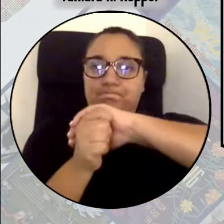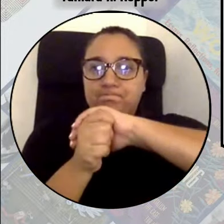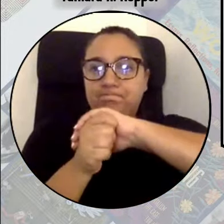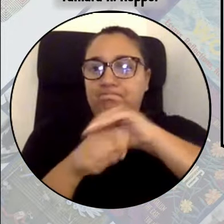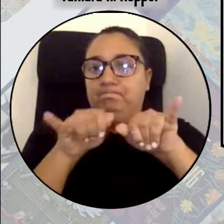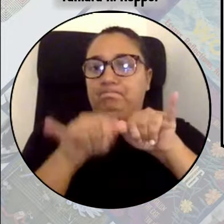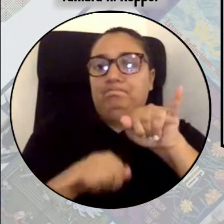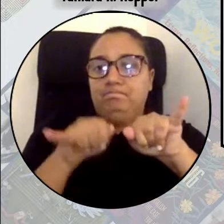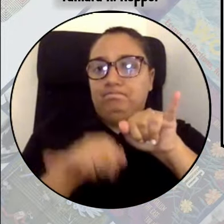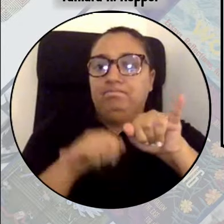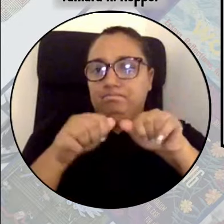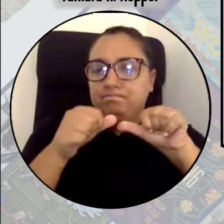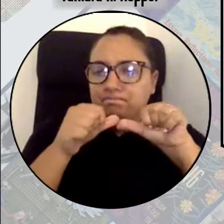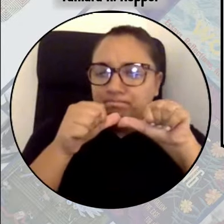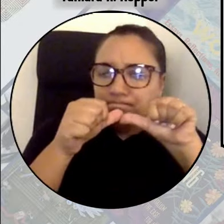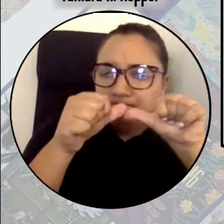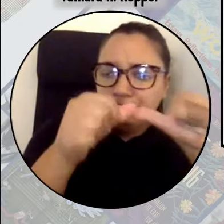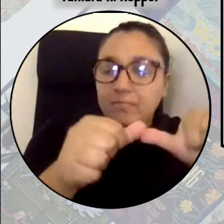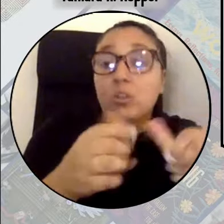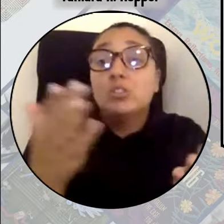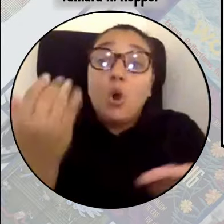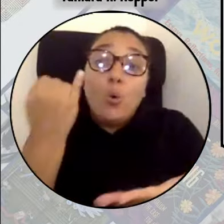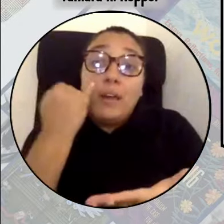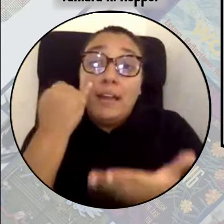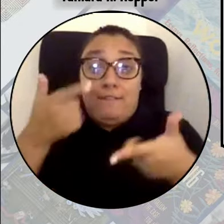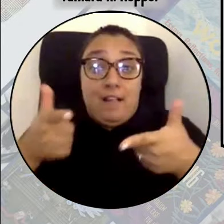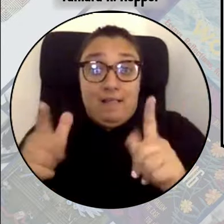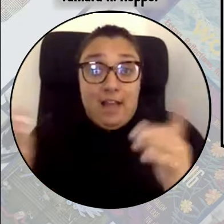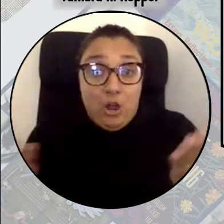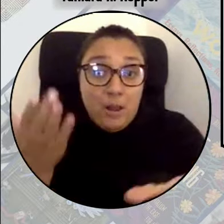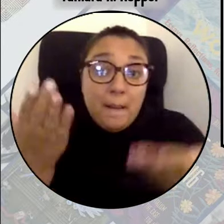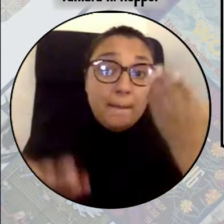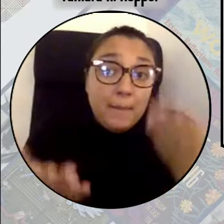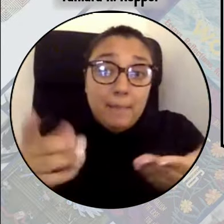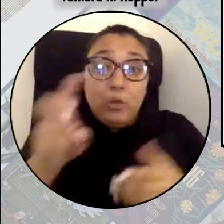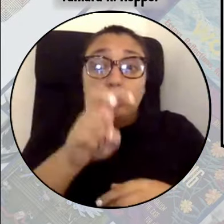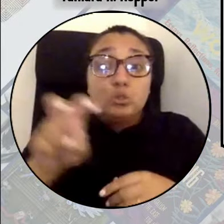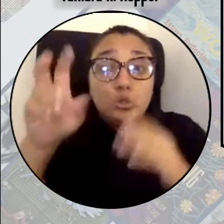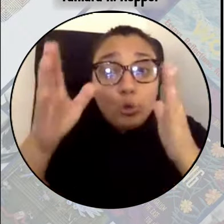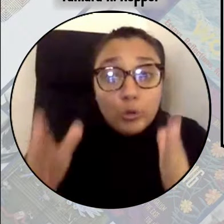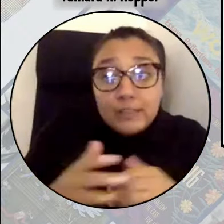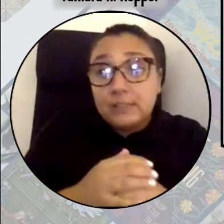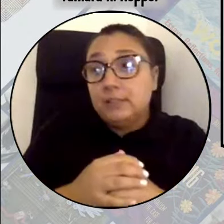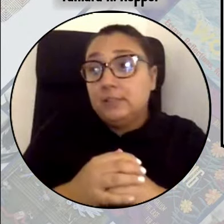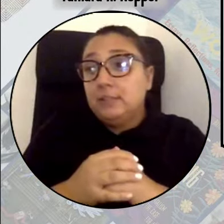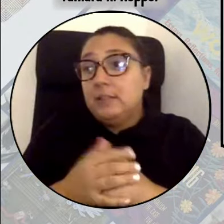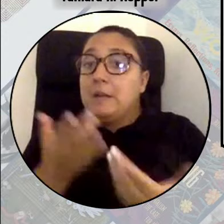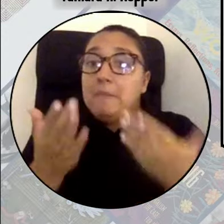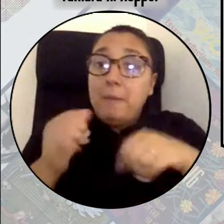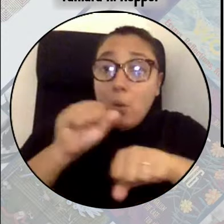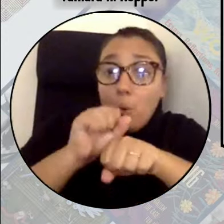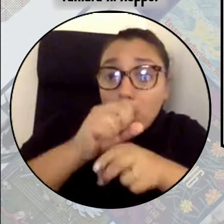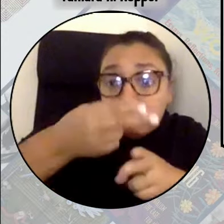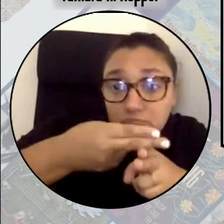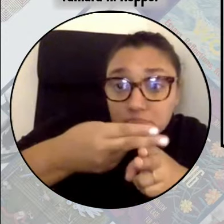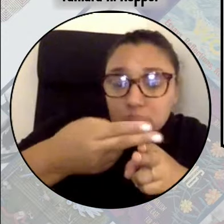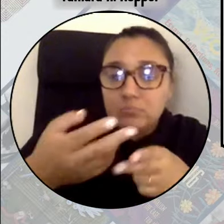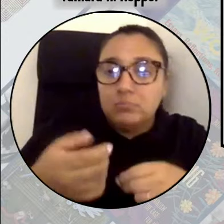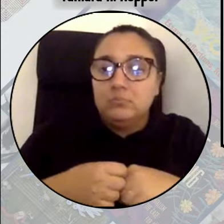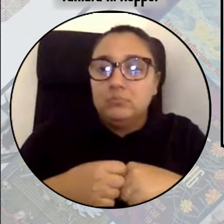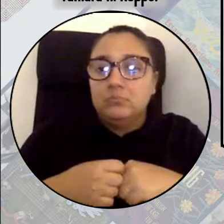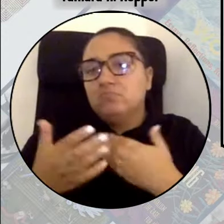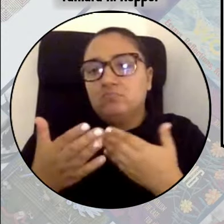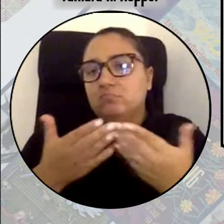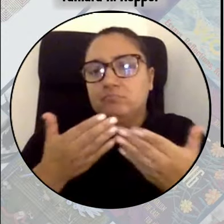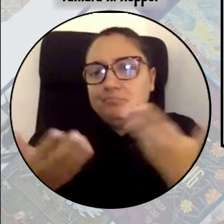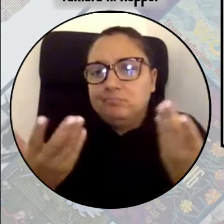business person, you are, you know, sometimes you might overstay your visa, right? So part of what happens is a lot of